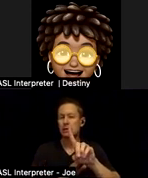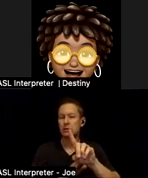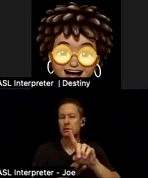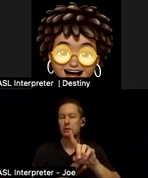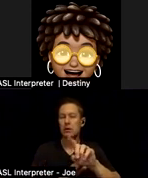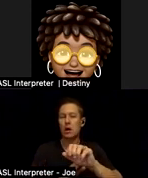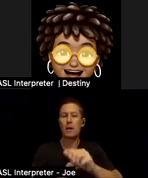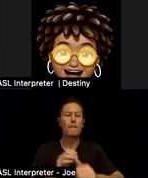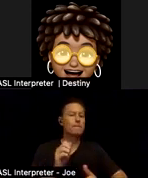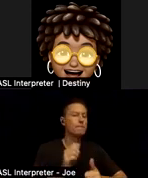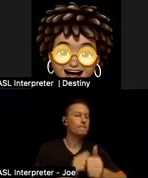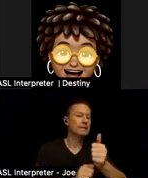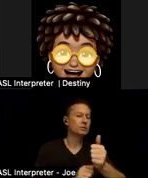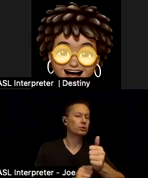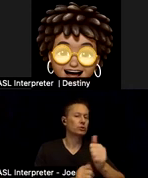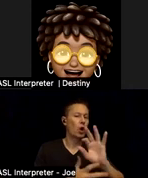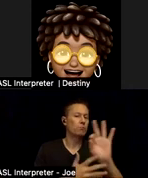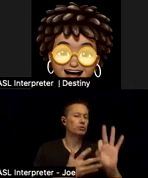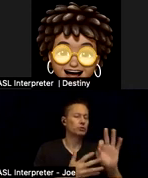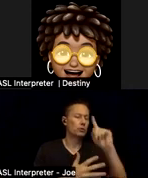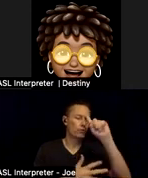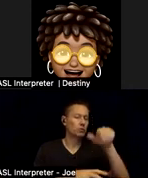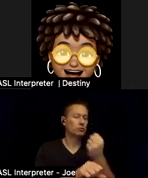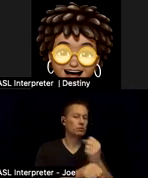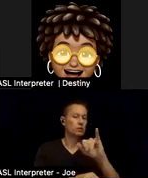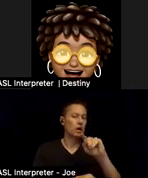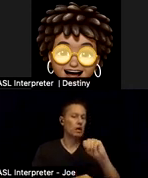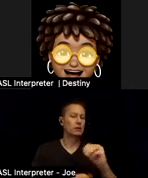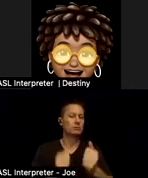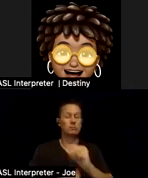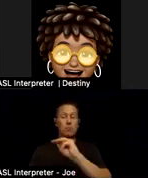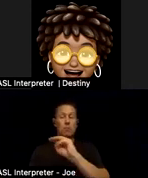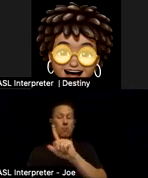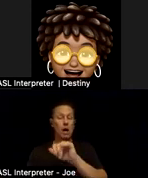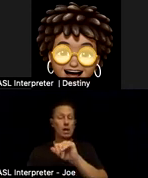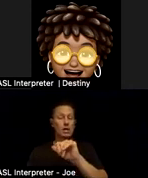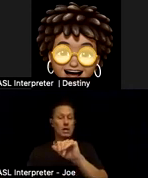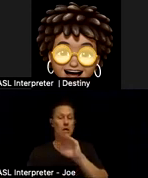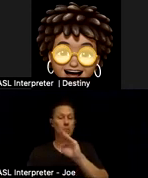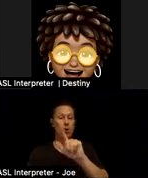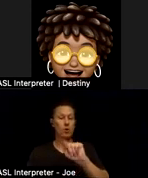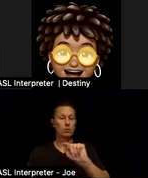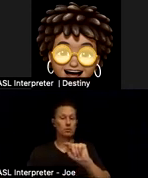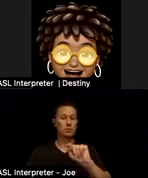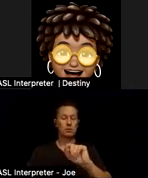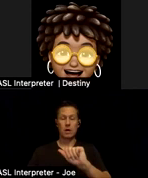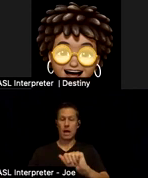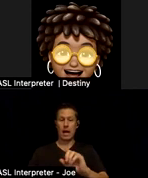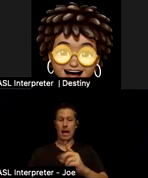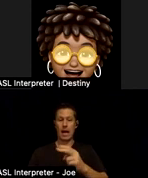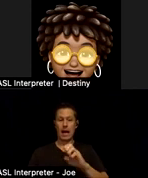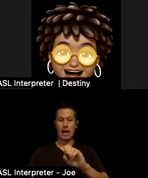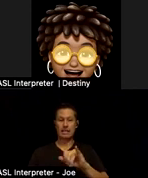best alternative to securing the item? A molly bolt, put adhesive fastener to the